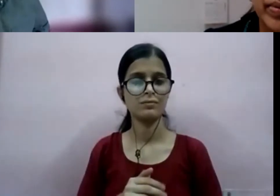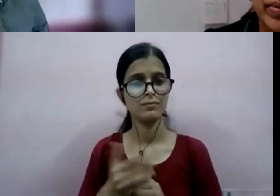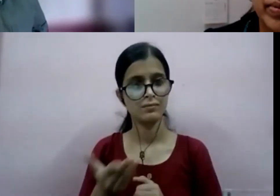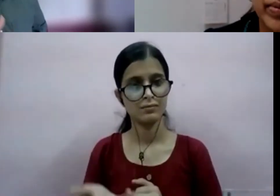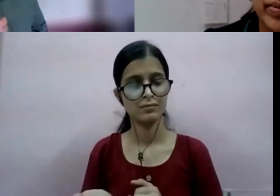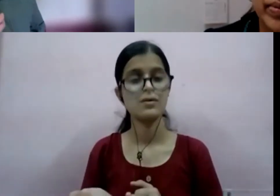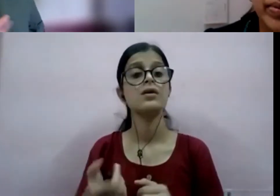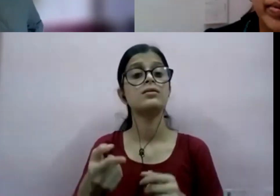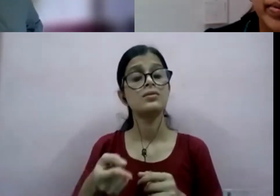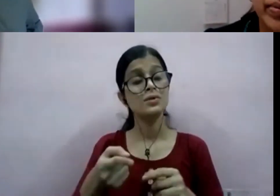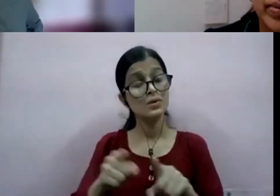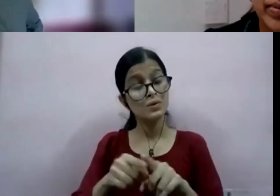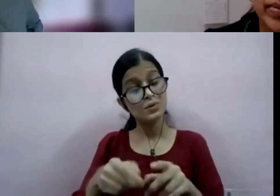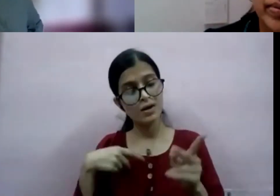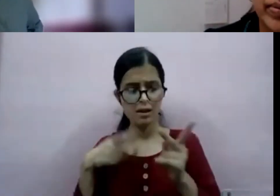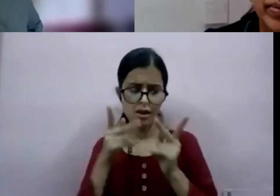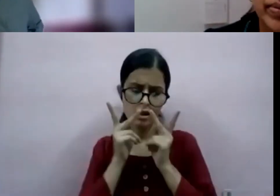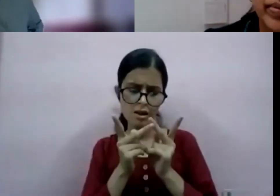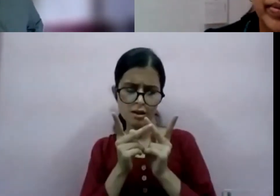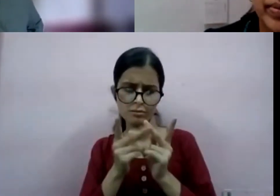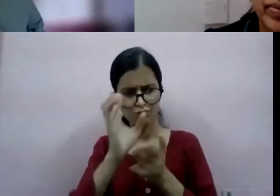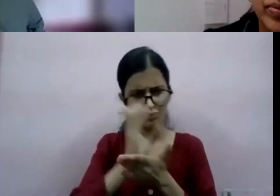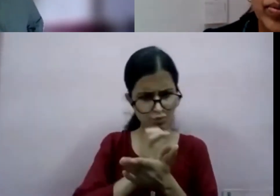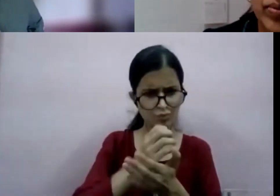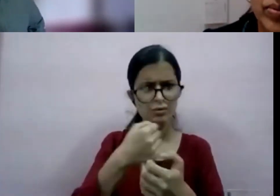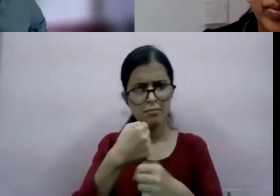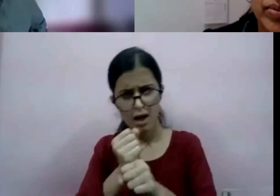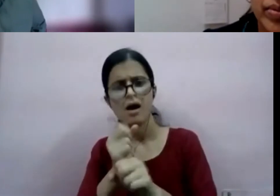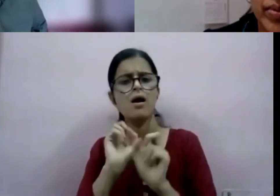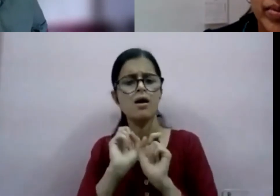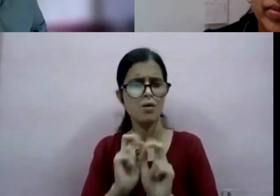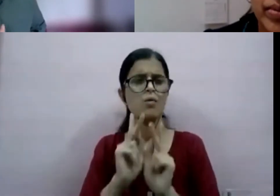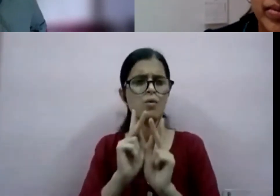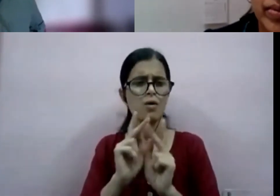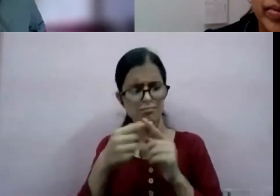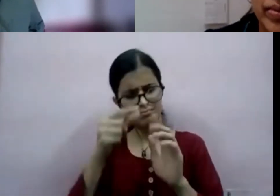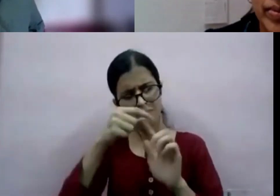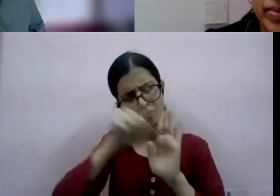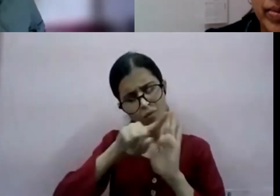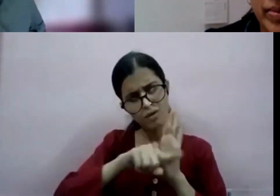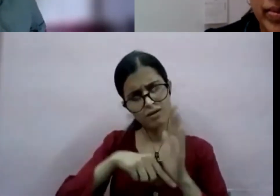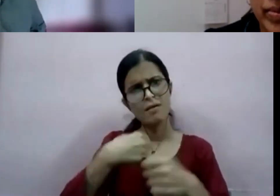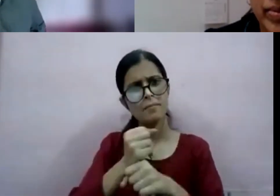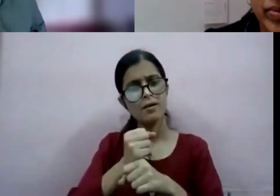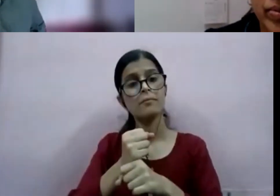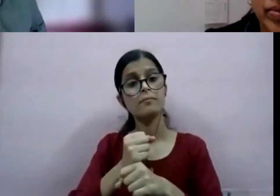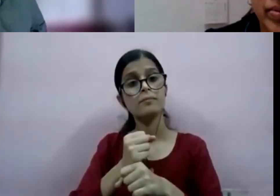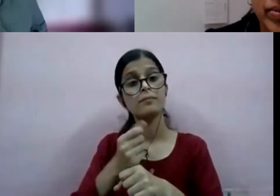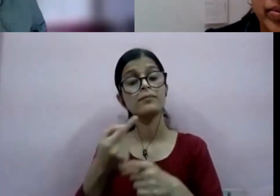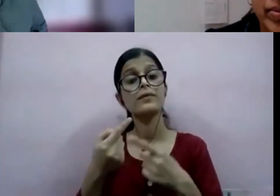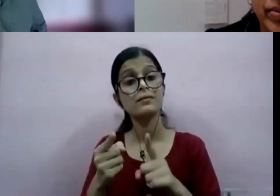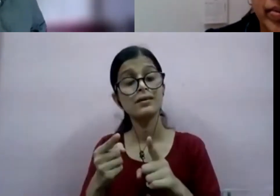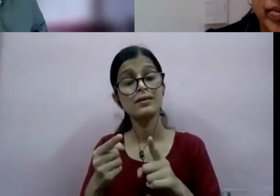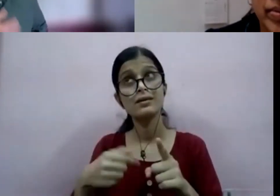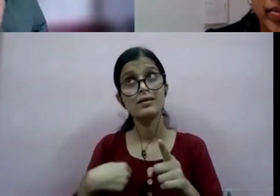appropriate. So you can look at the discourse that creates the social policies and so on, and that's really important, but you also have to unpack